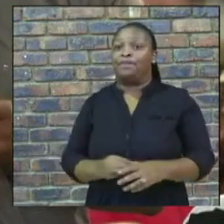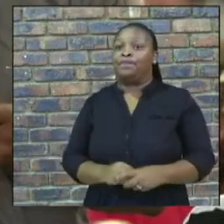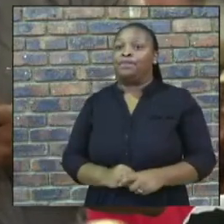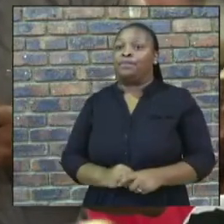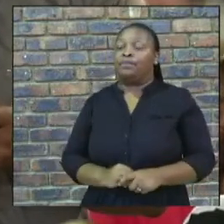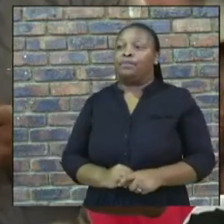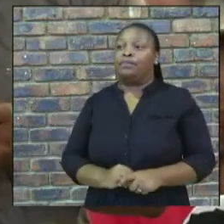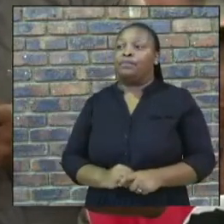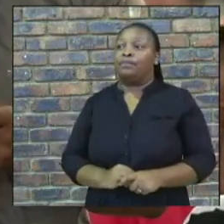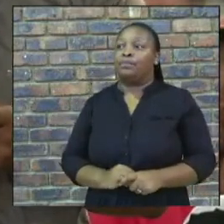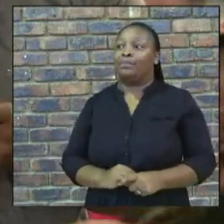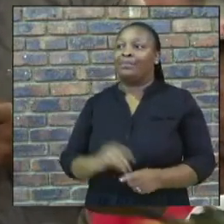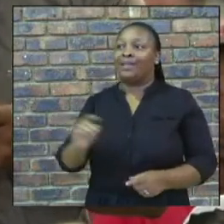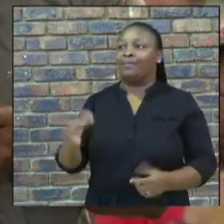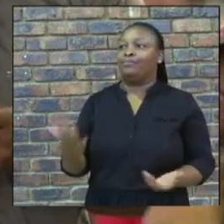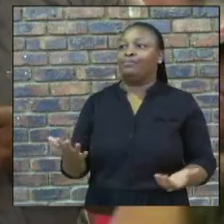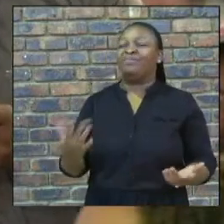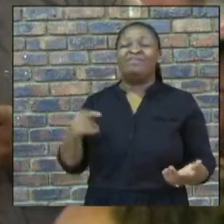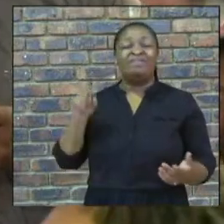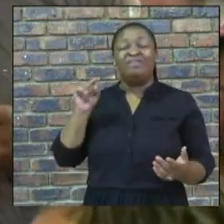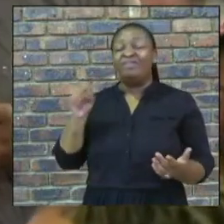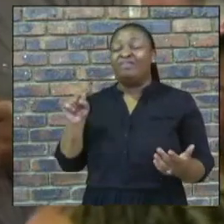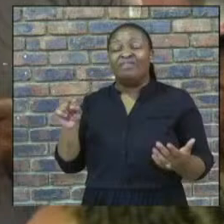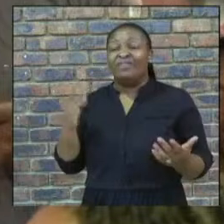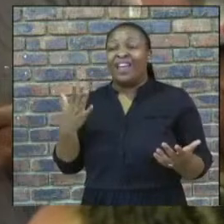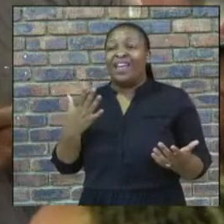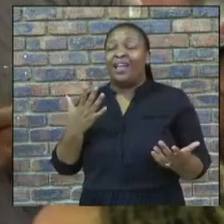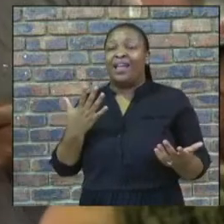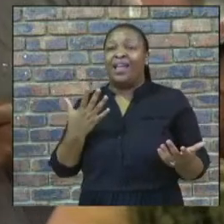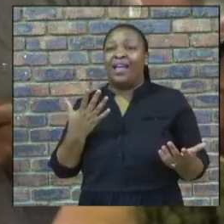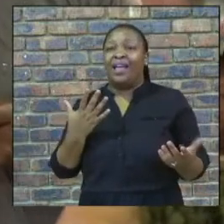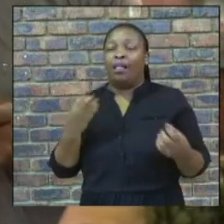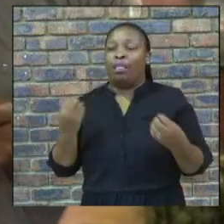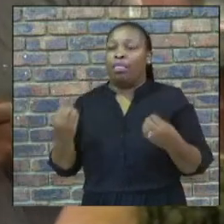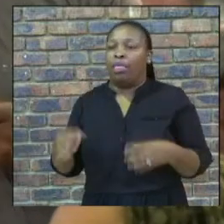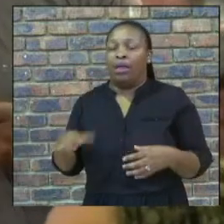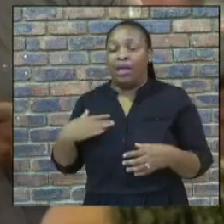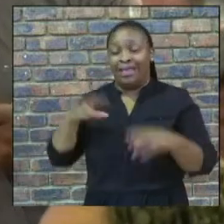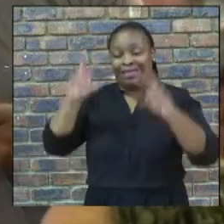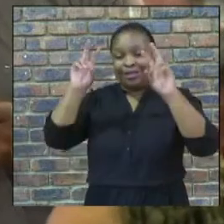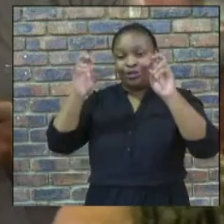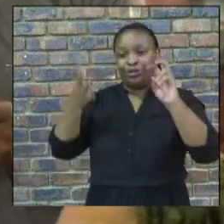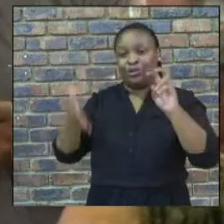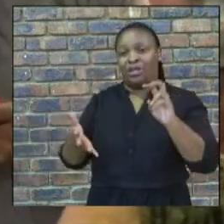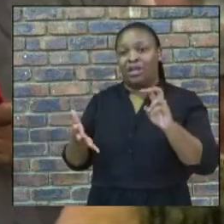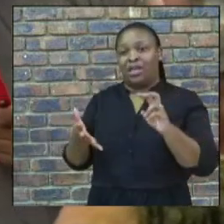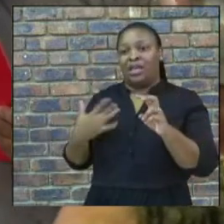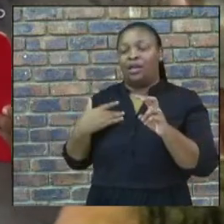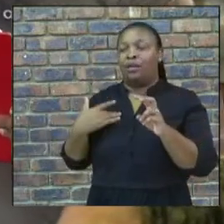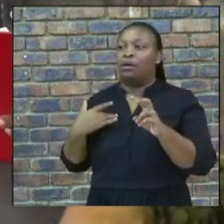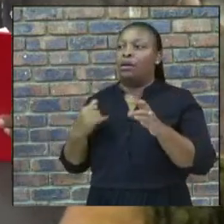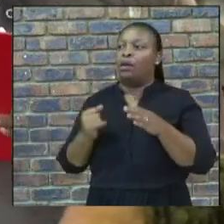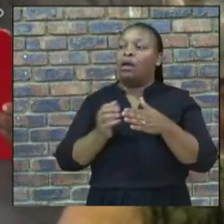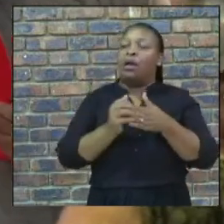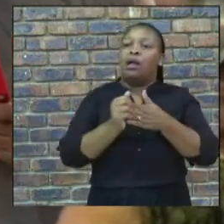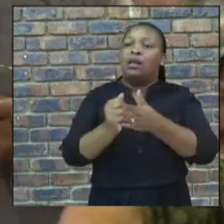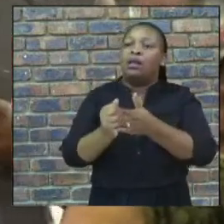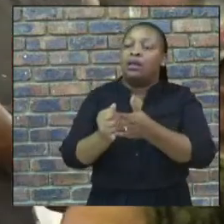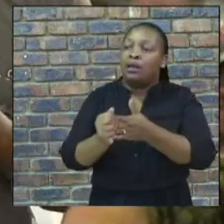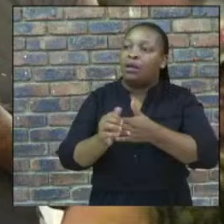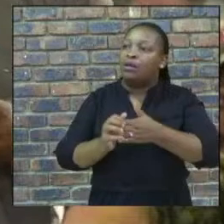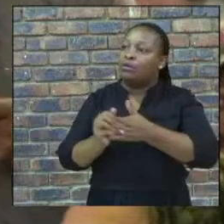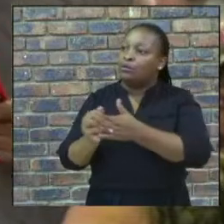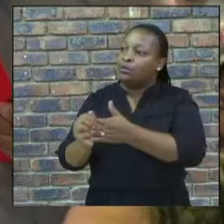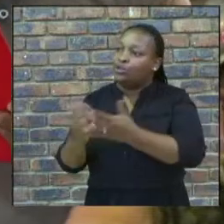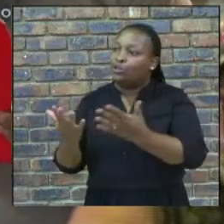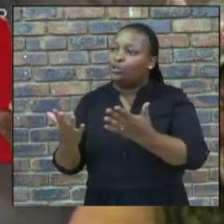and become useless and redundant. Why these issues of learnership and skills development,